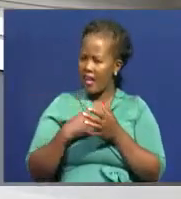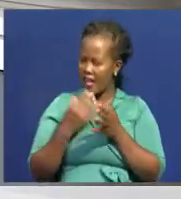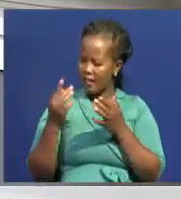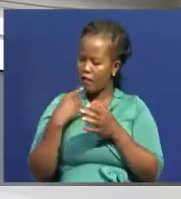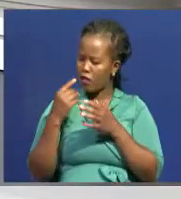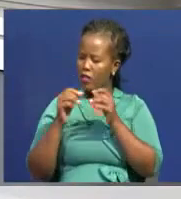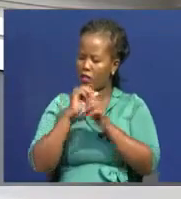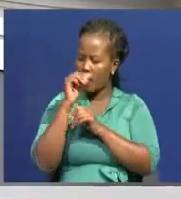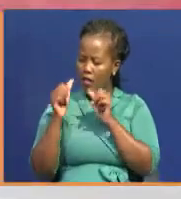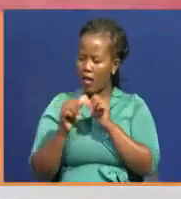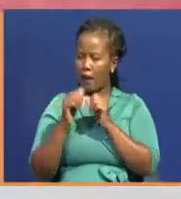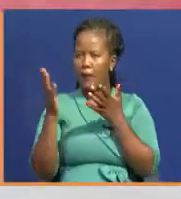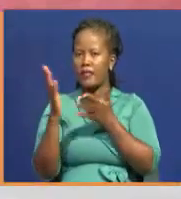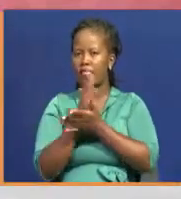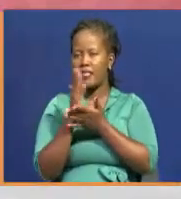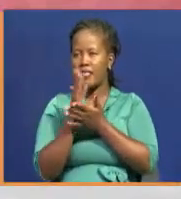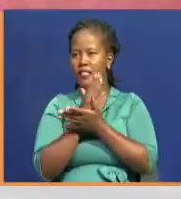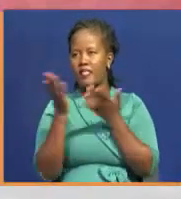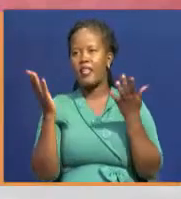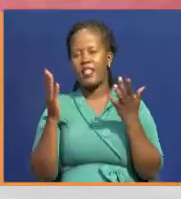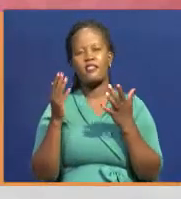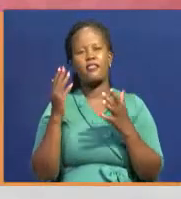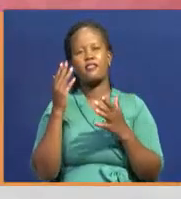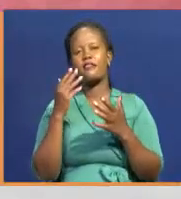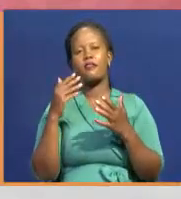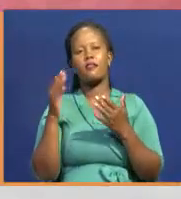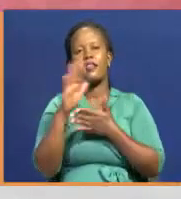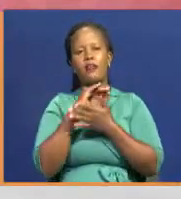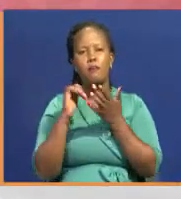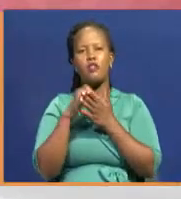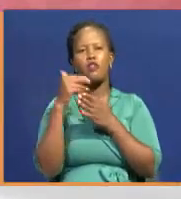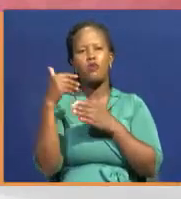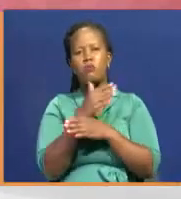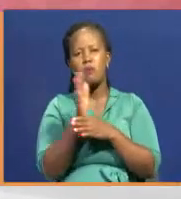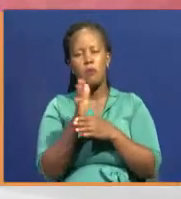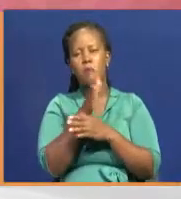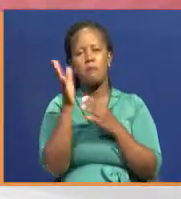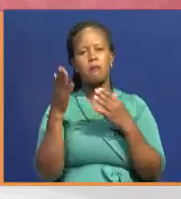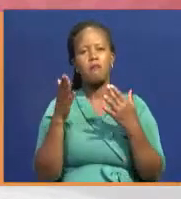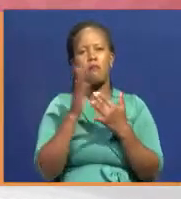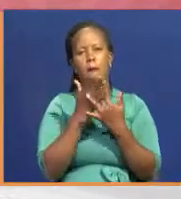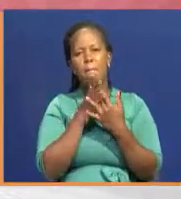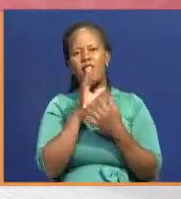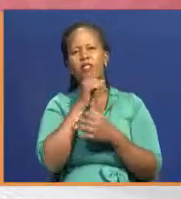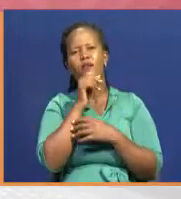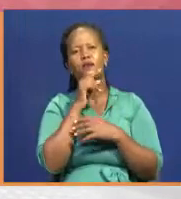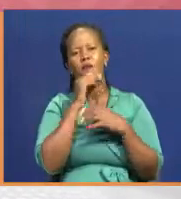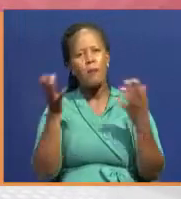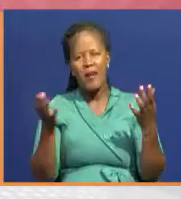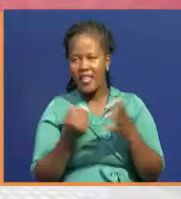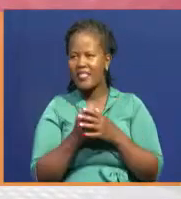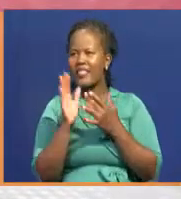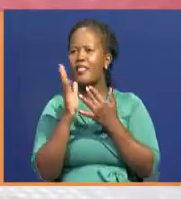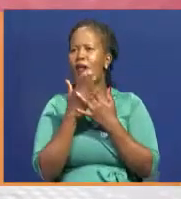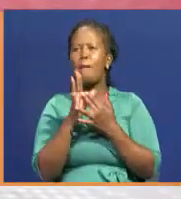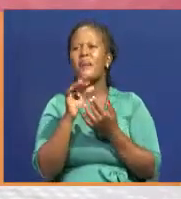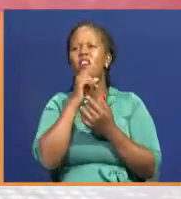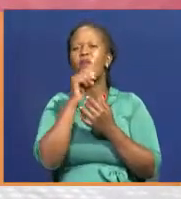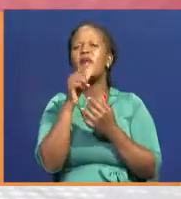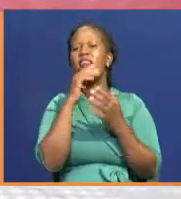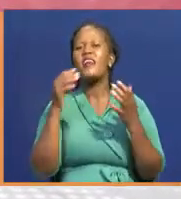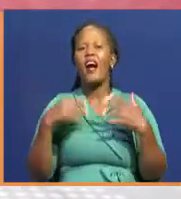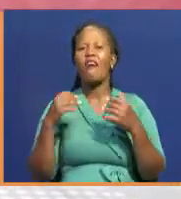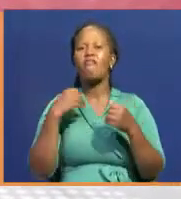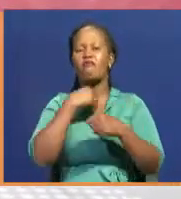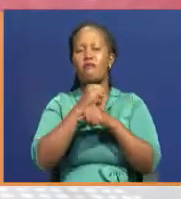estate sector: brokers. Yes. And I will say brokers have quite made the issue